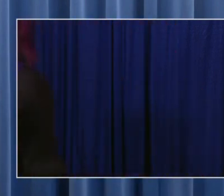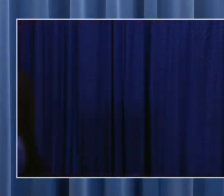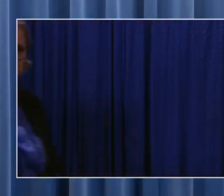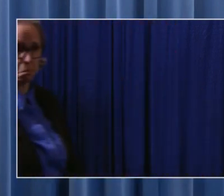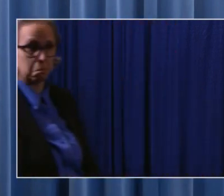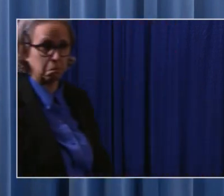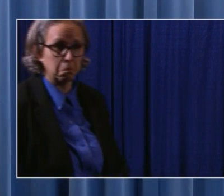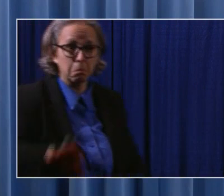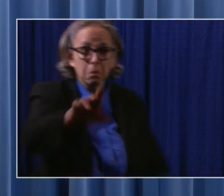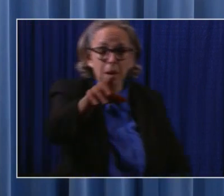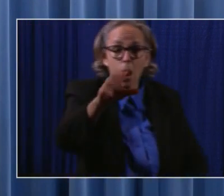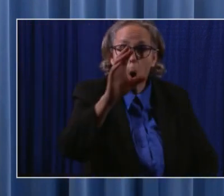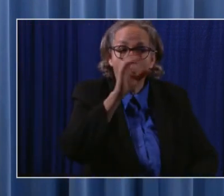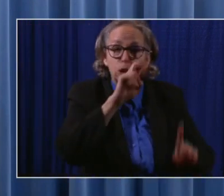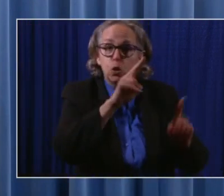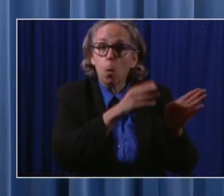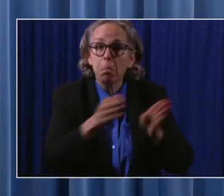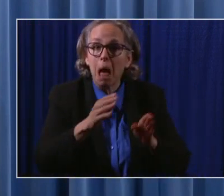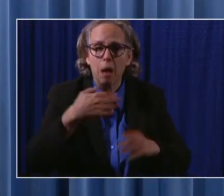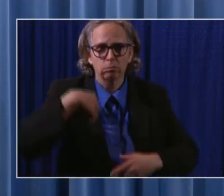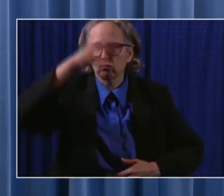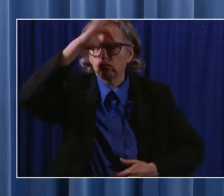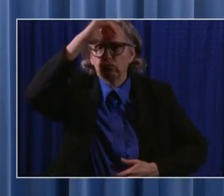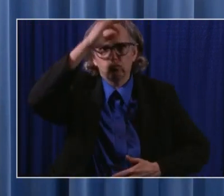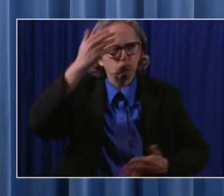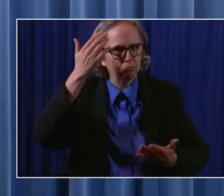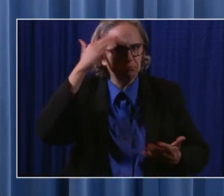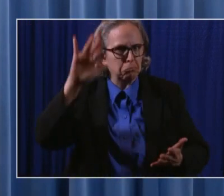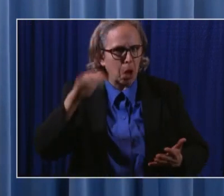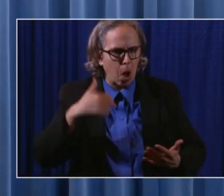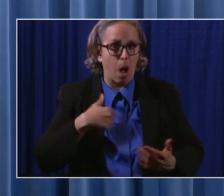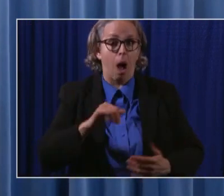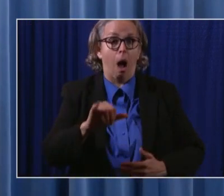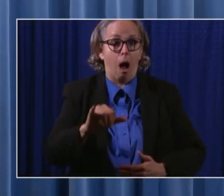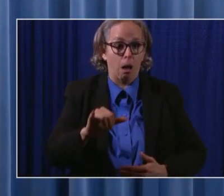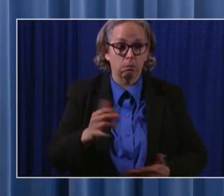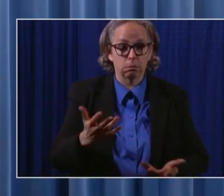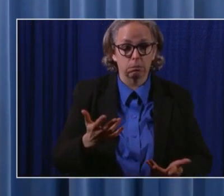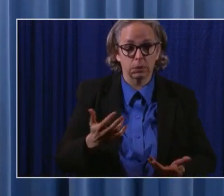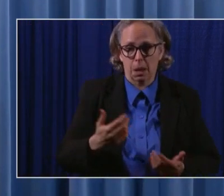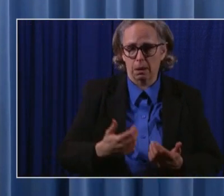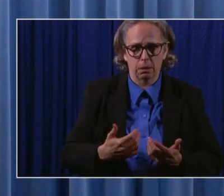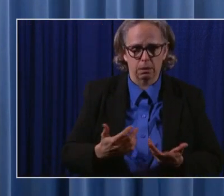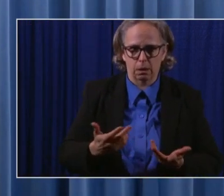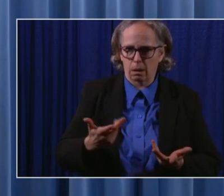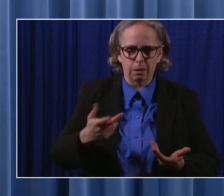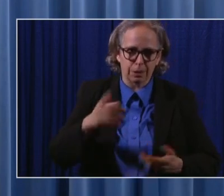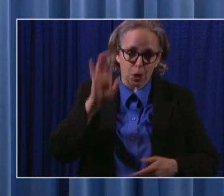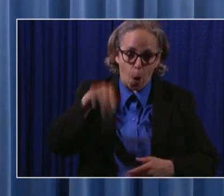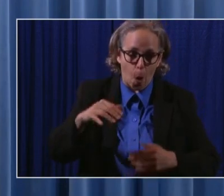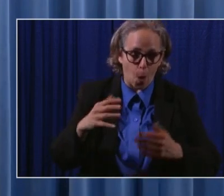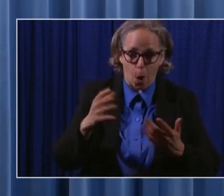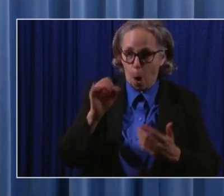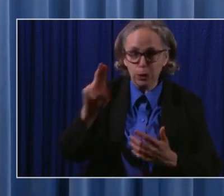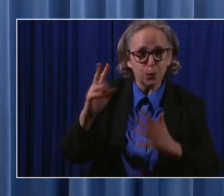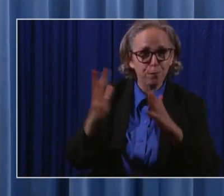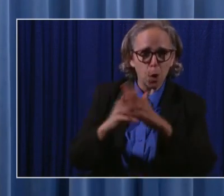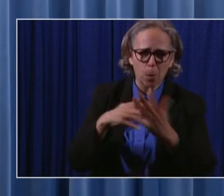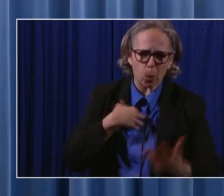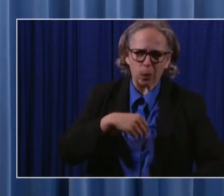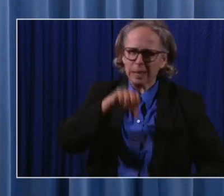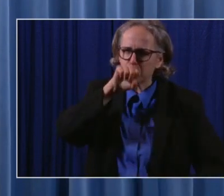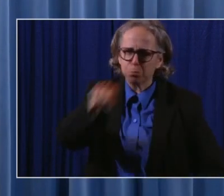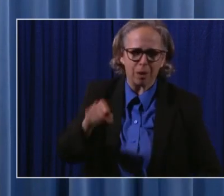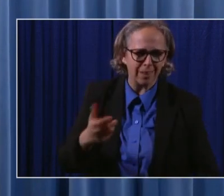I think we all love Ohio State football. At least most of us do. We got a few outliers, Michigan,